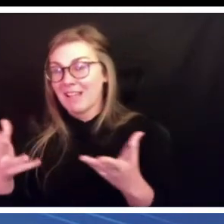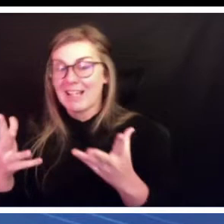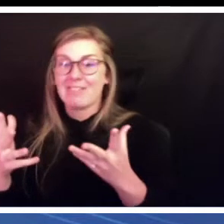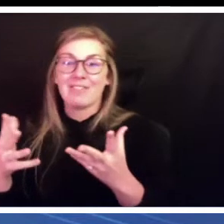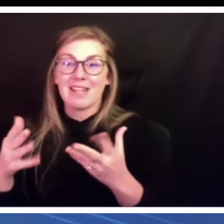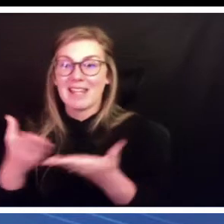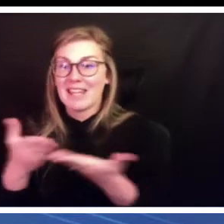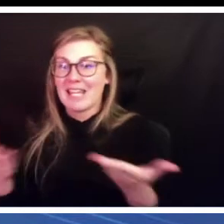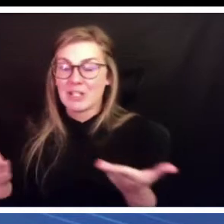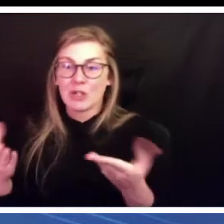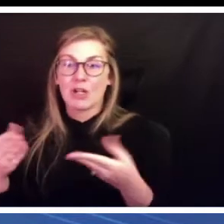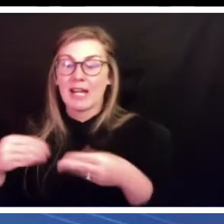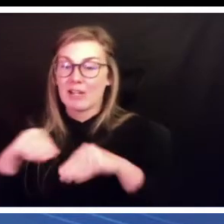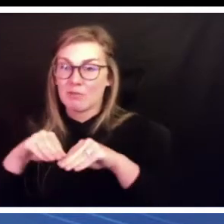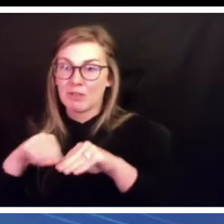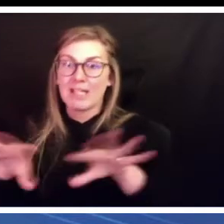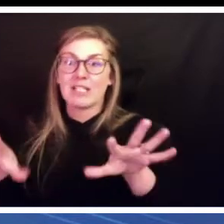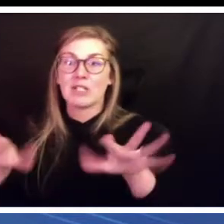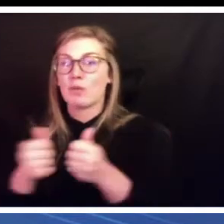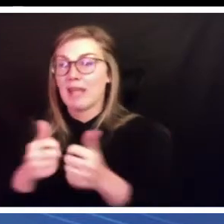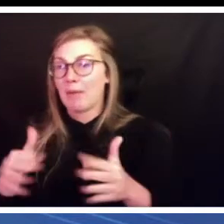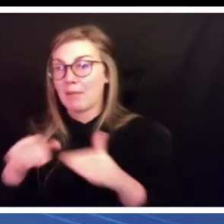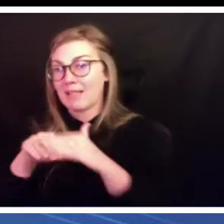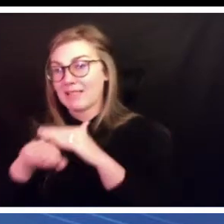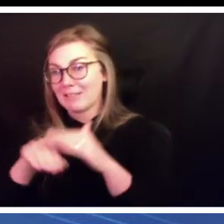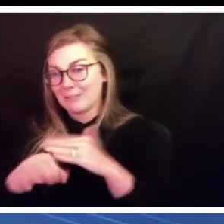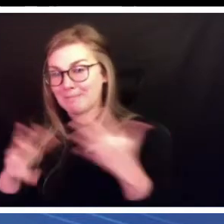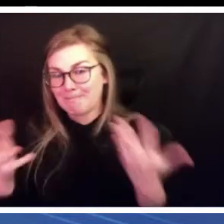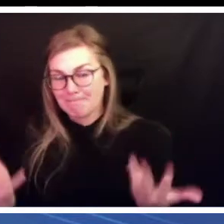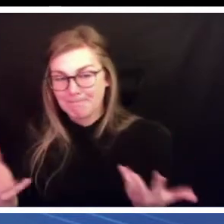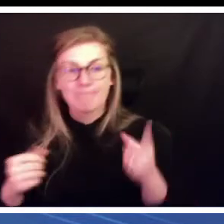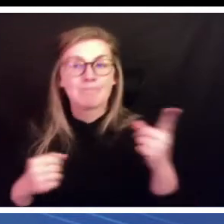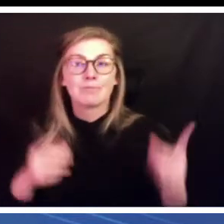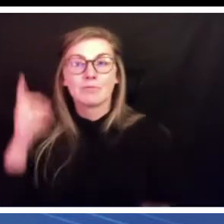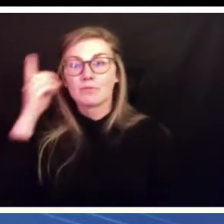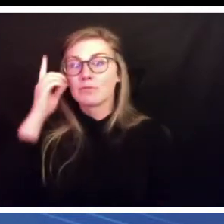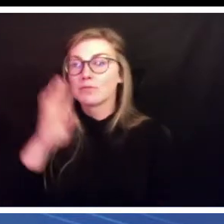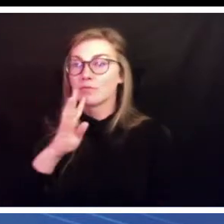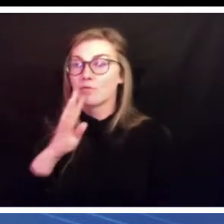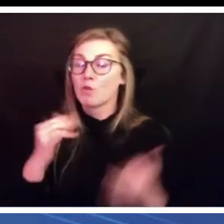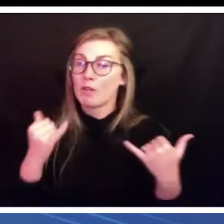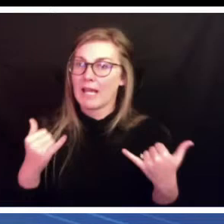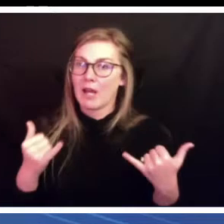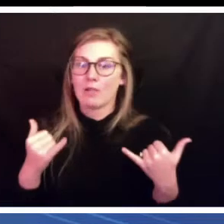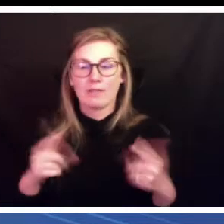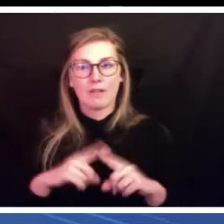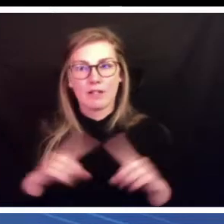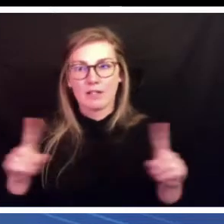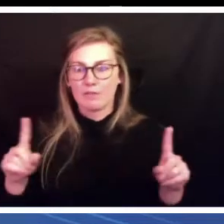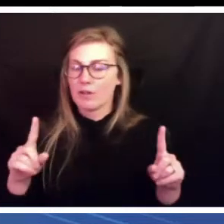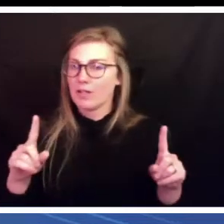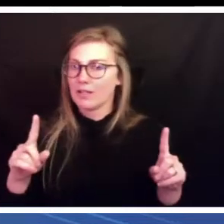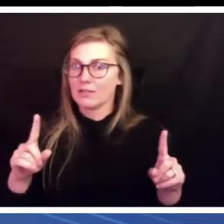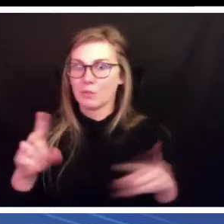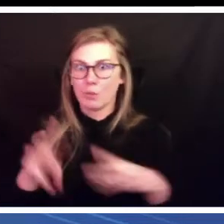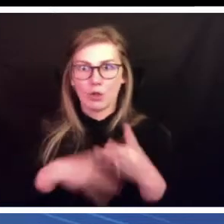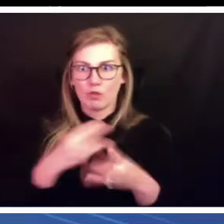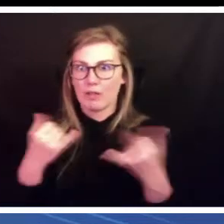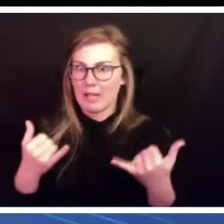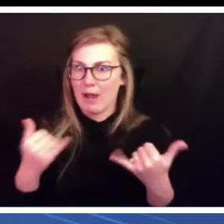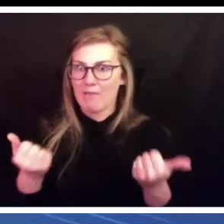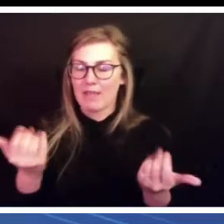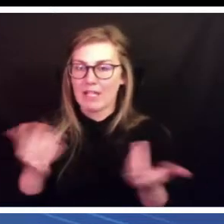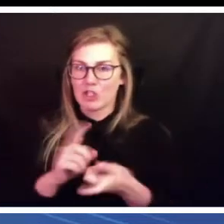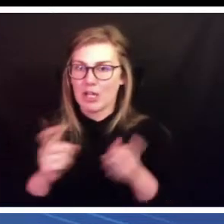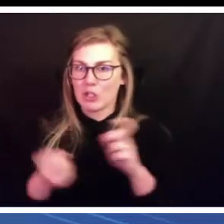definitely improvement in certain capacities during this time, because like you said, with everyone doing everything virtually, there's been a little bit more of a focus on it. So I've definitely